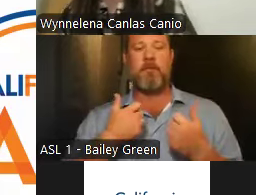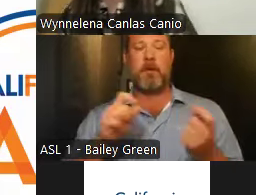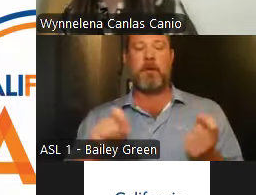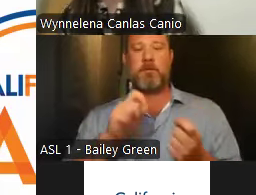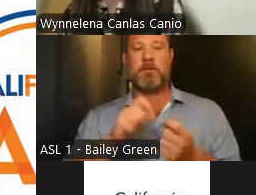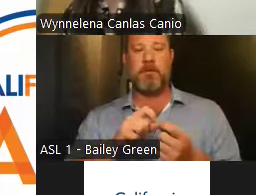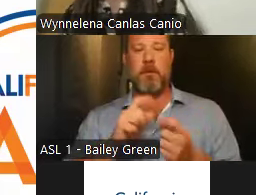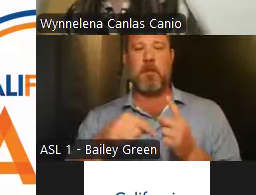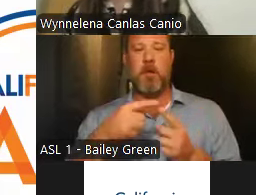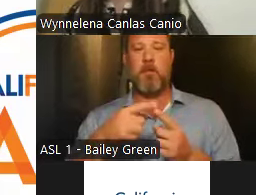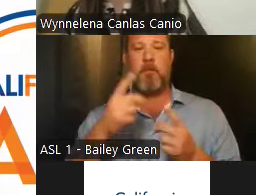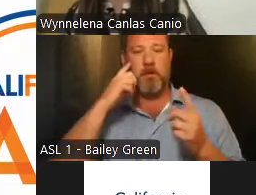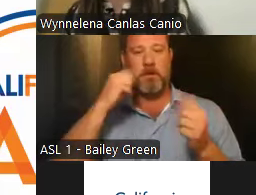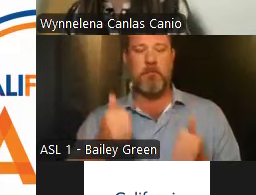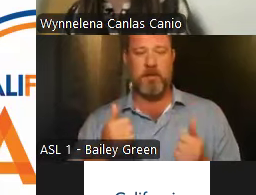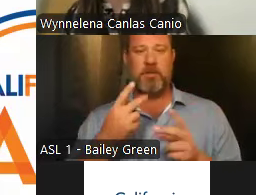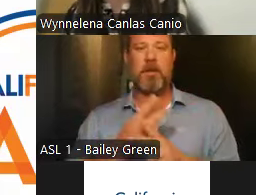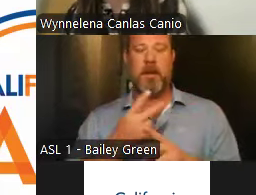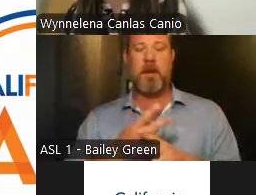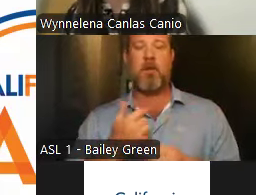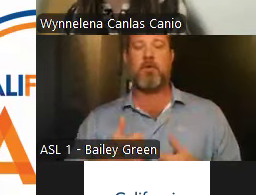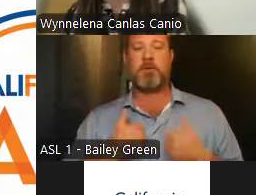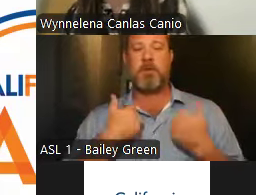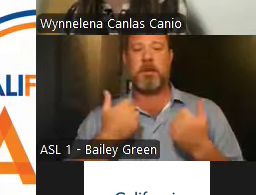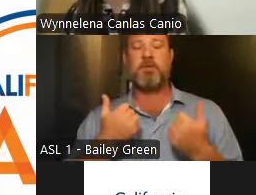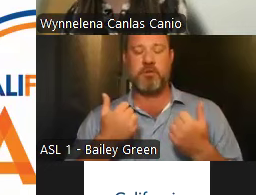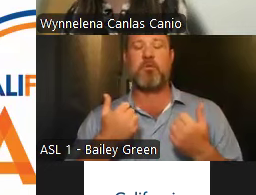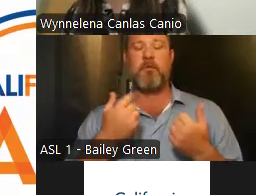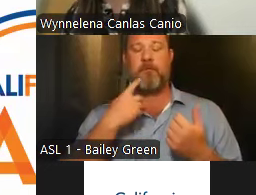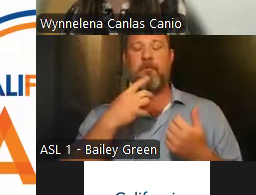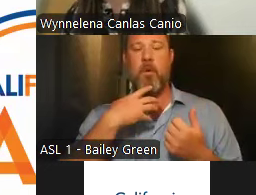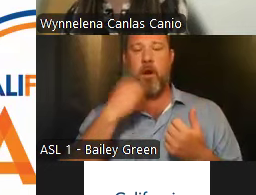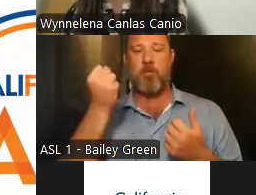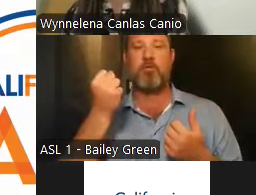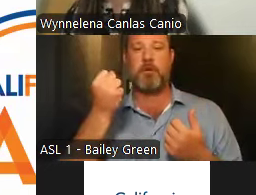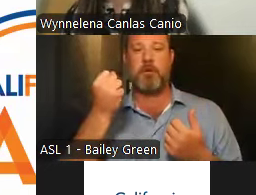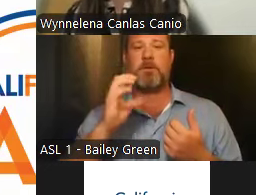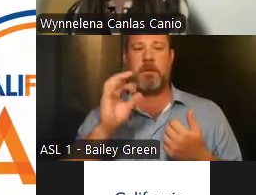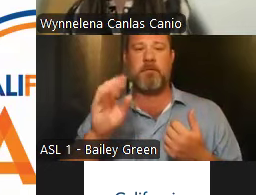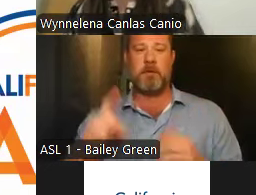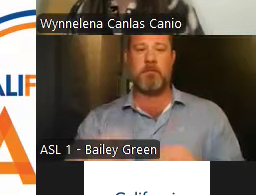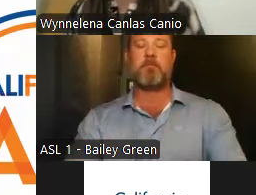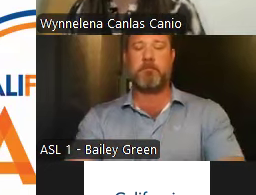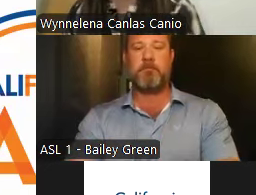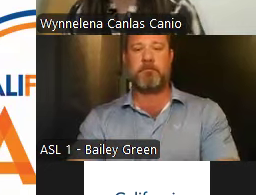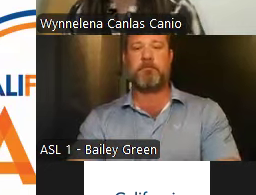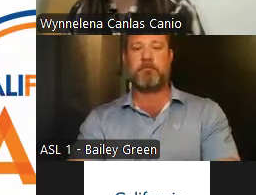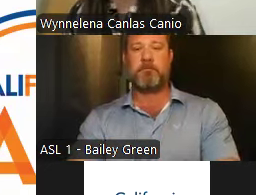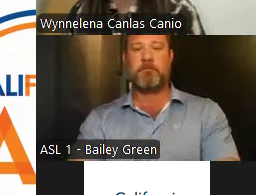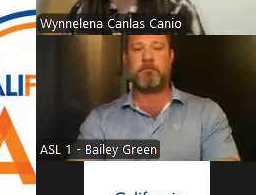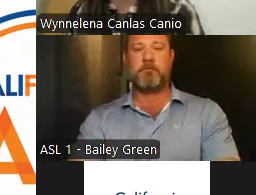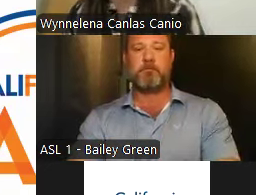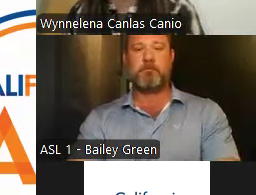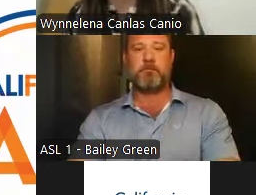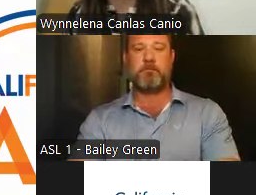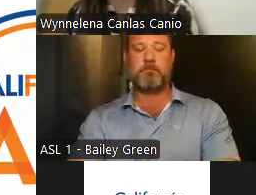specifically regarding dementia care in residential care facilities for the elderly, or RCFE. As